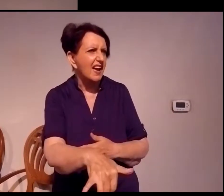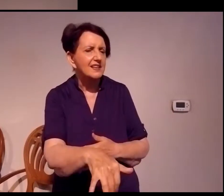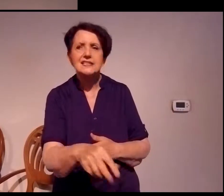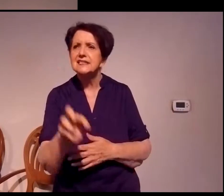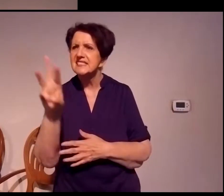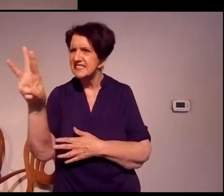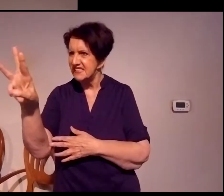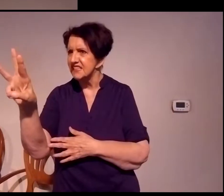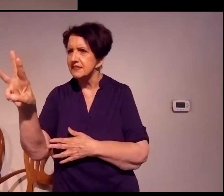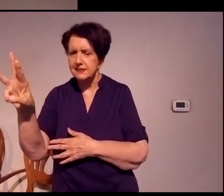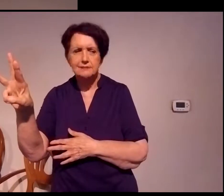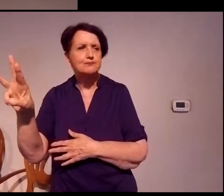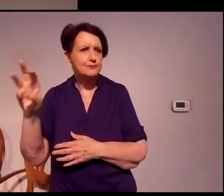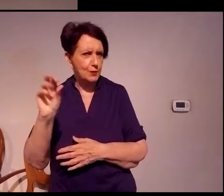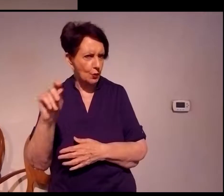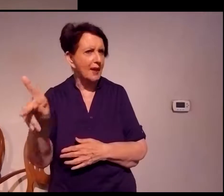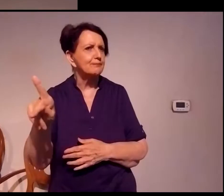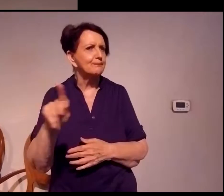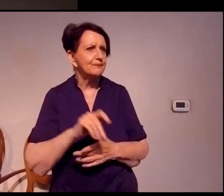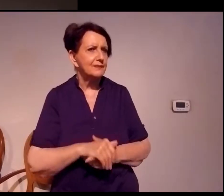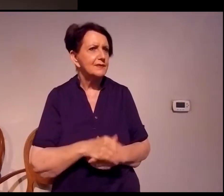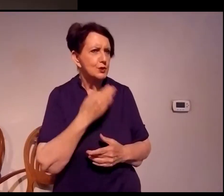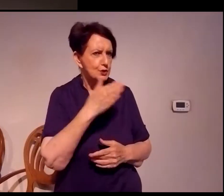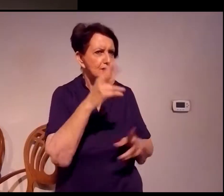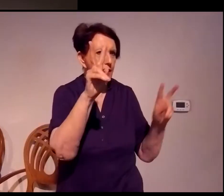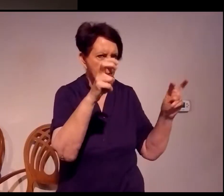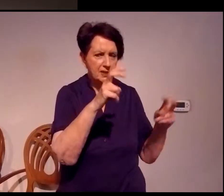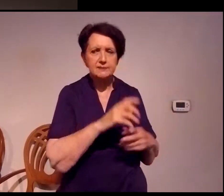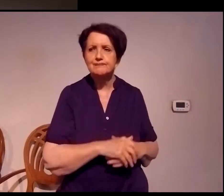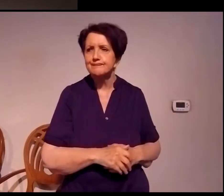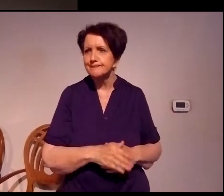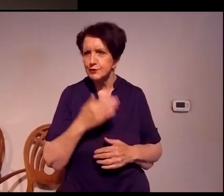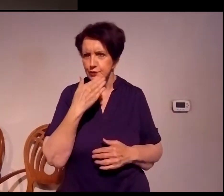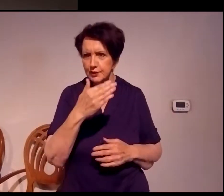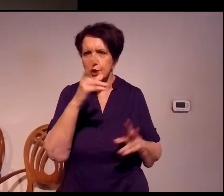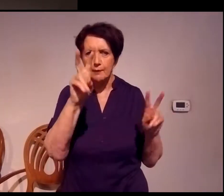6. Okay. Good topic. Good topic.